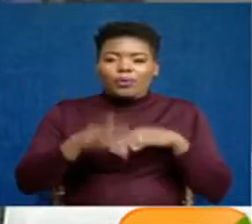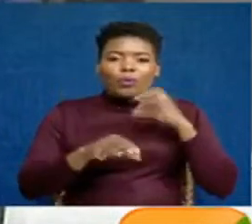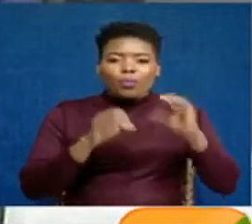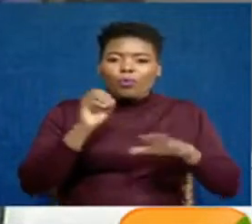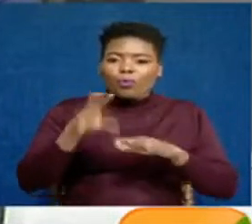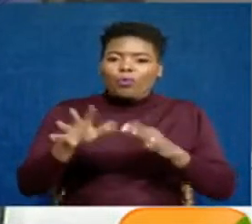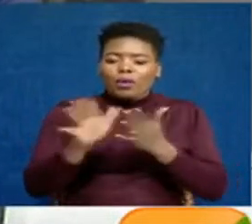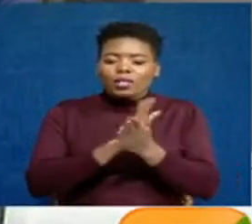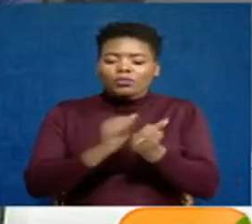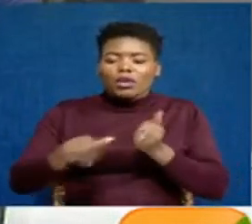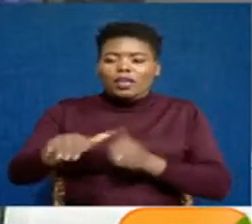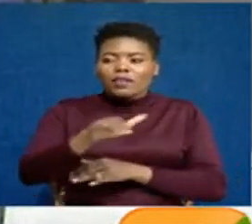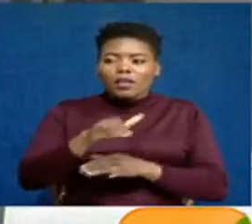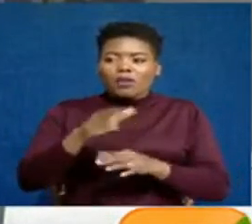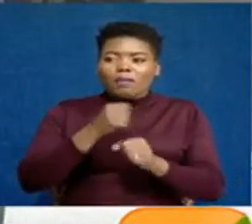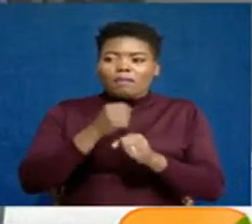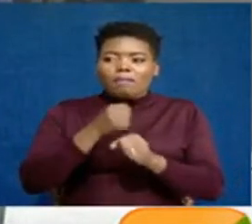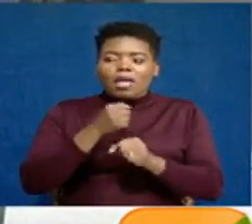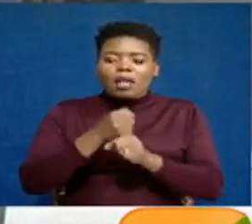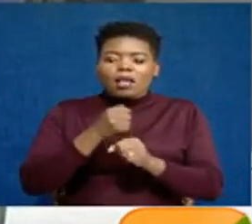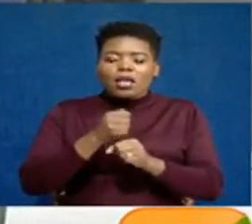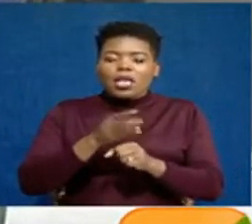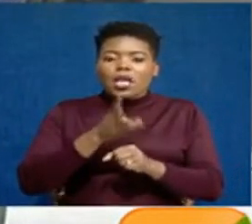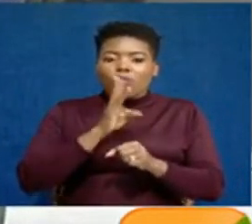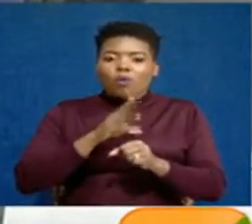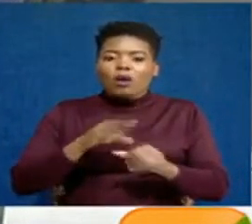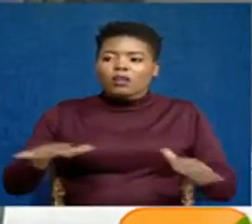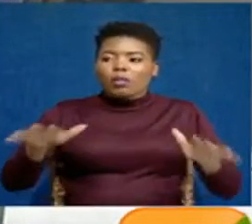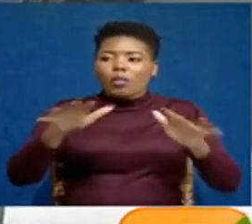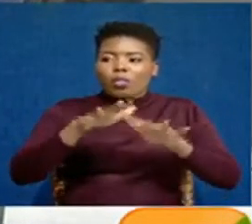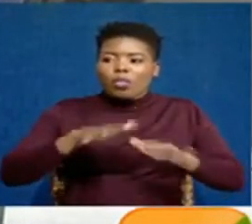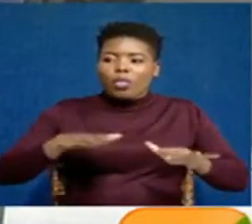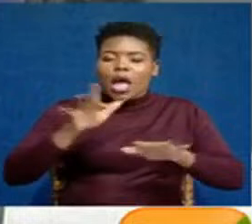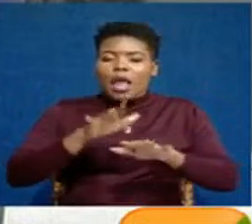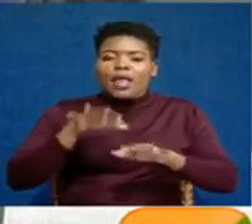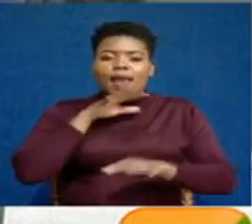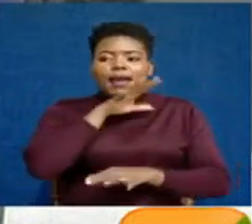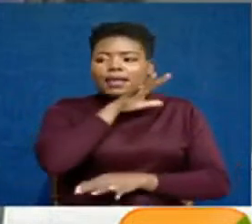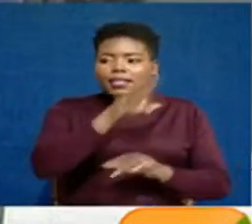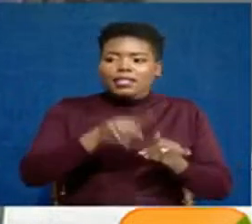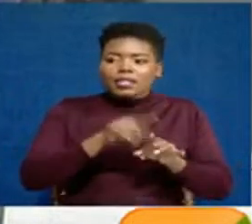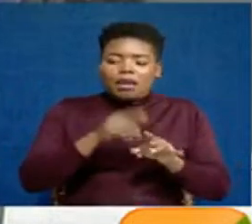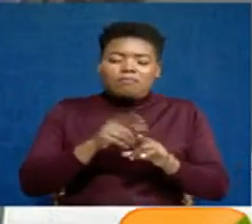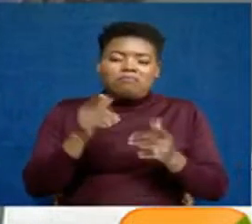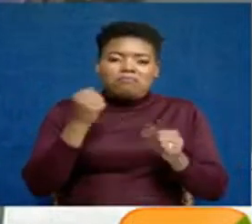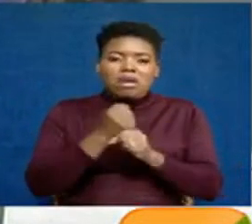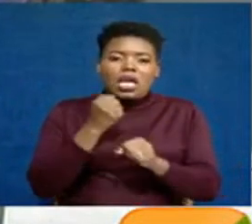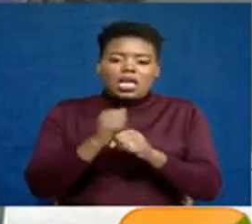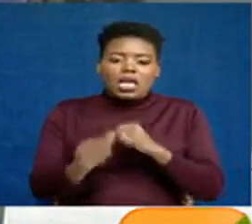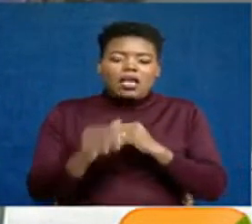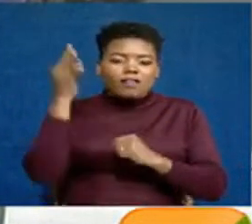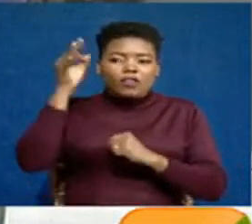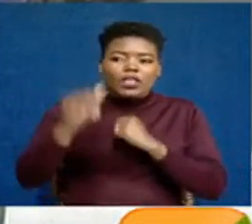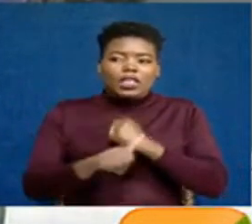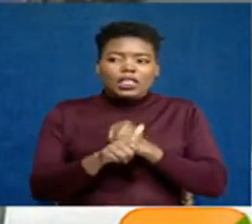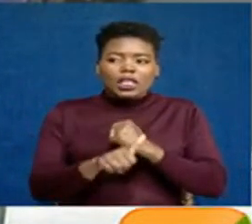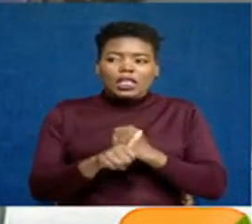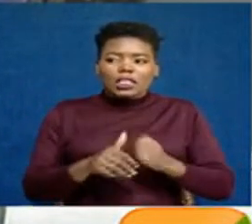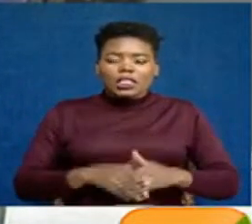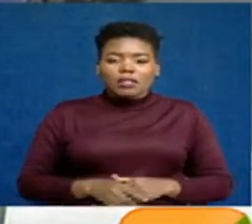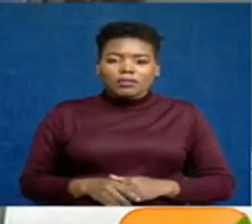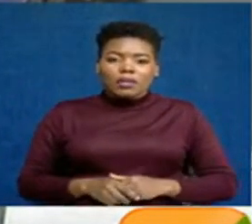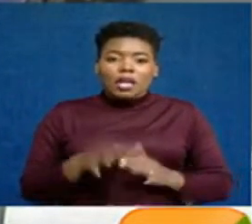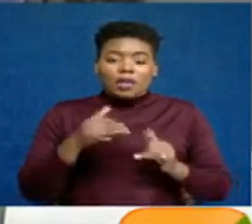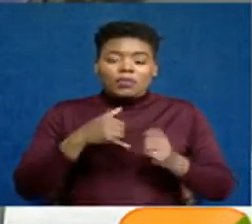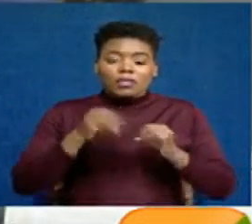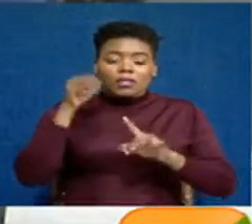ecosystem, choking wildlife, oceans, and threatening our future. And as Emily Chabet reports, there is a major breakthrough in the fight